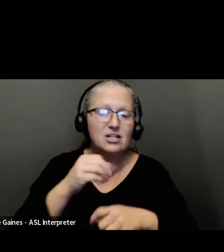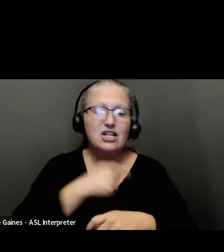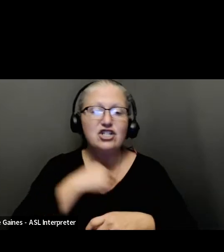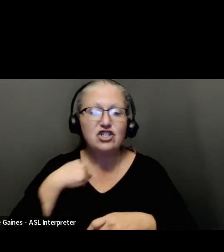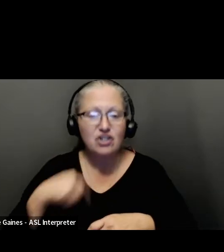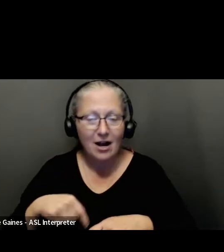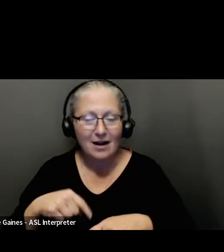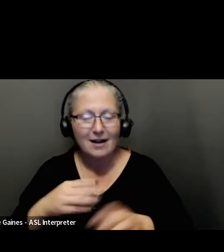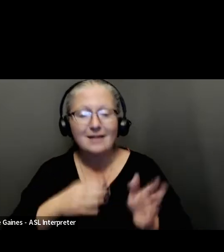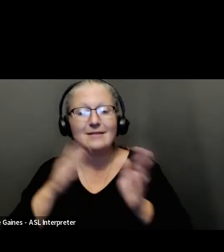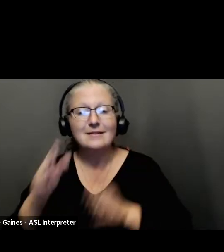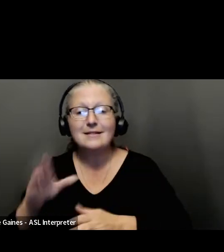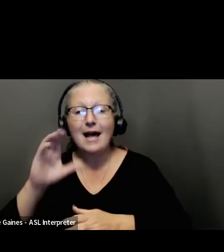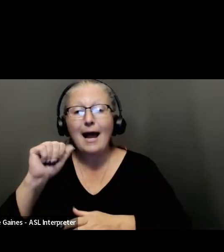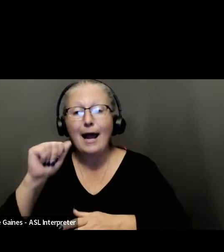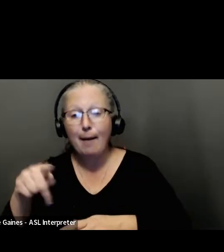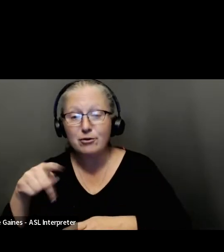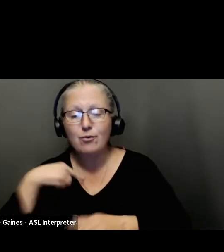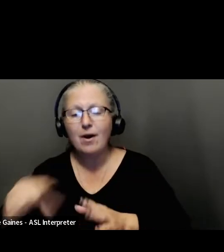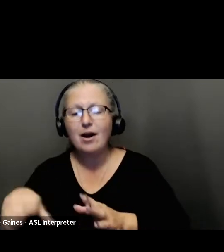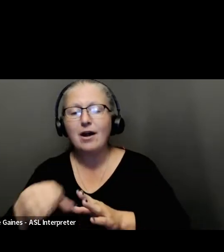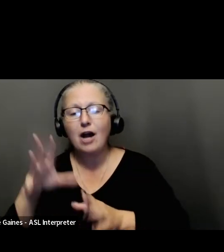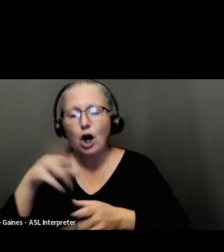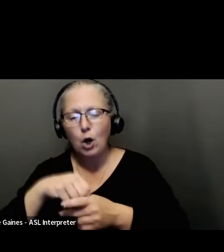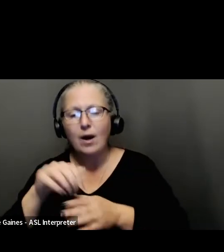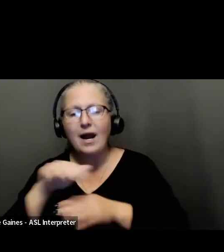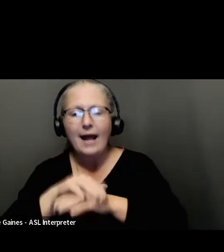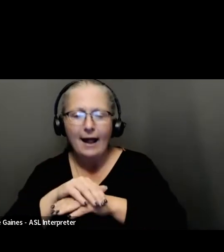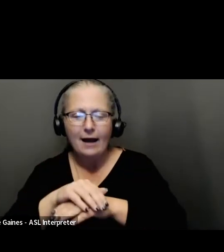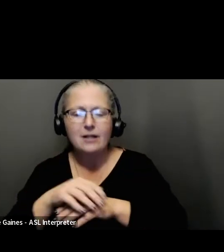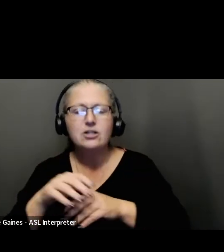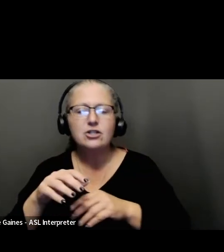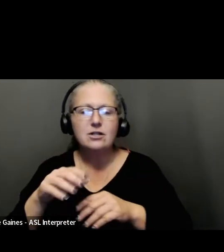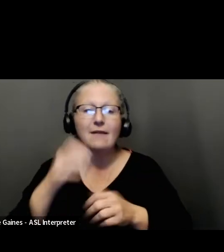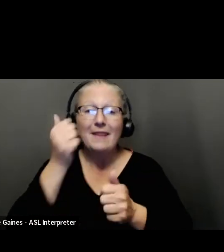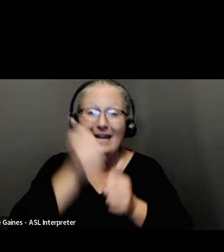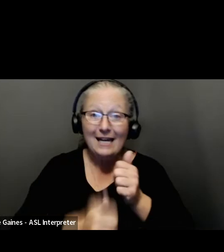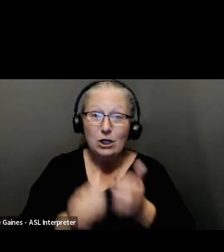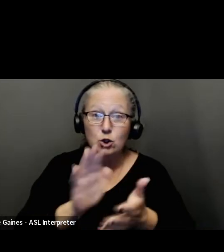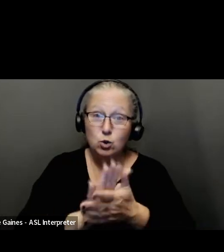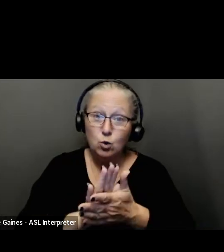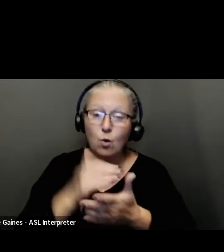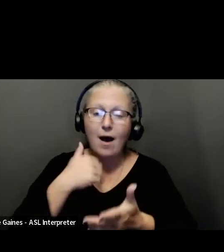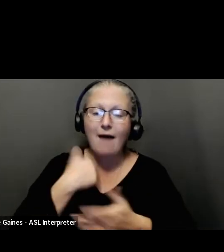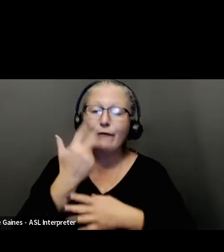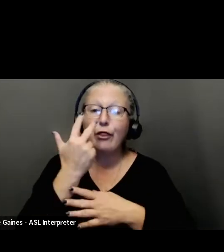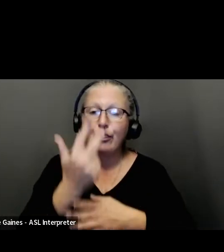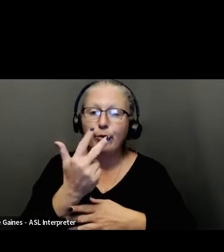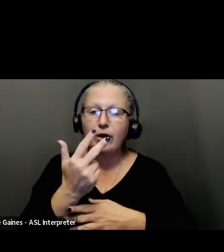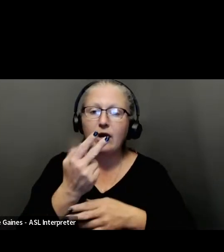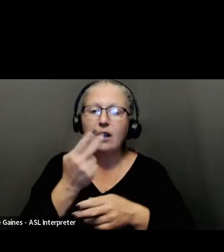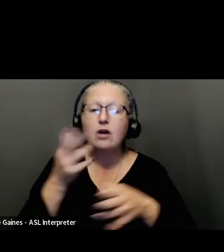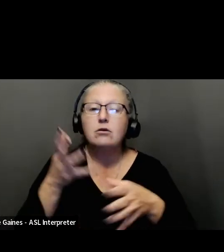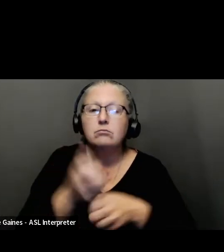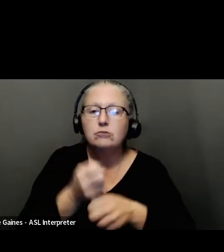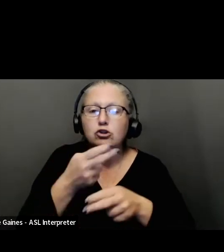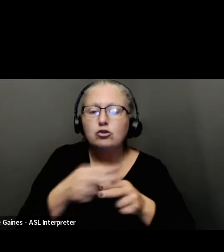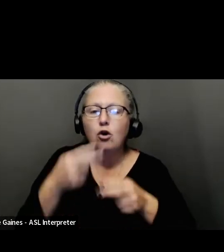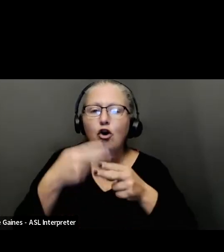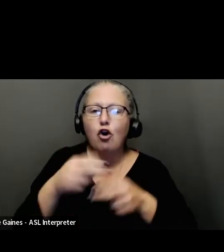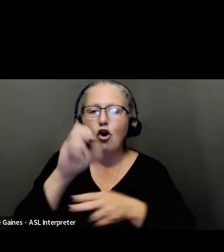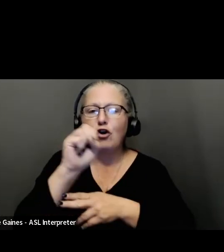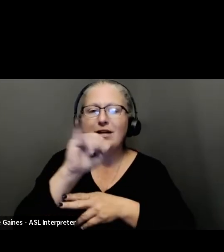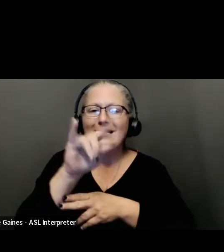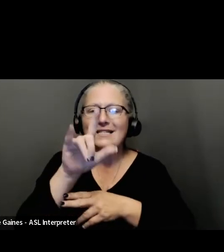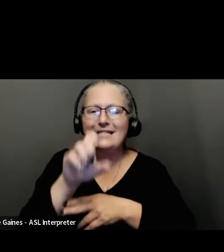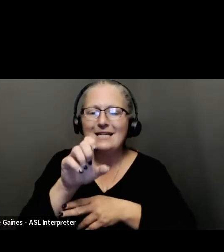for Cappuccino, we also included English. And then for each school, there are 3 shorter, what are called sizzle reels, and